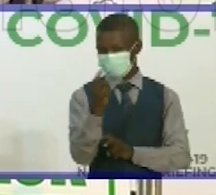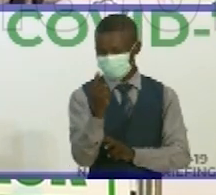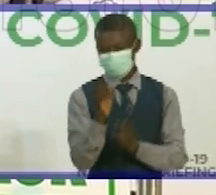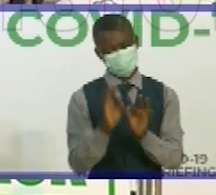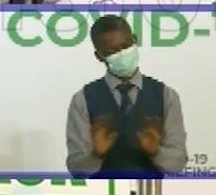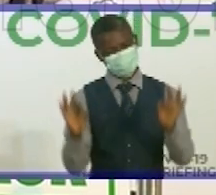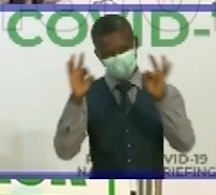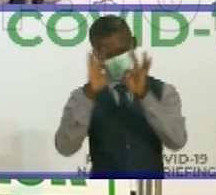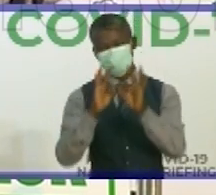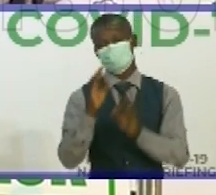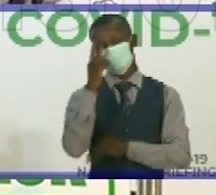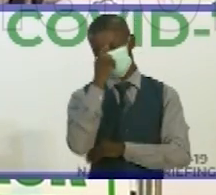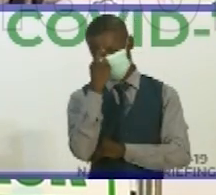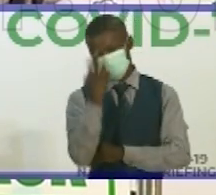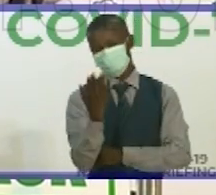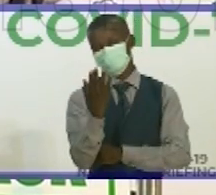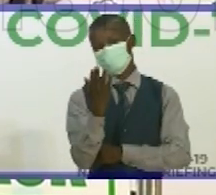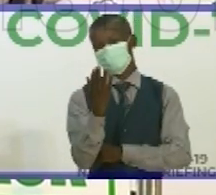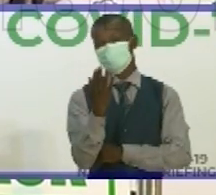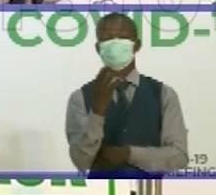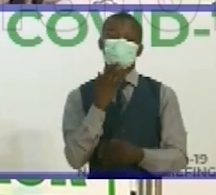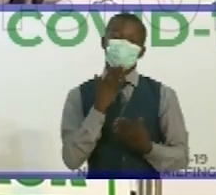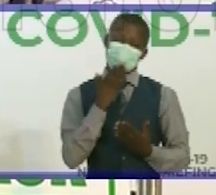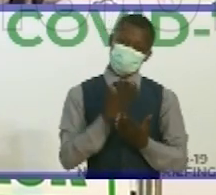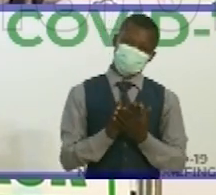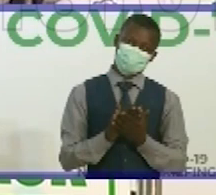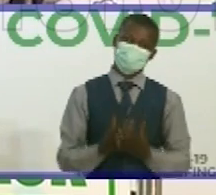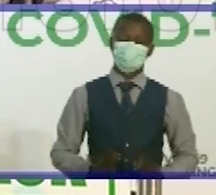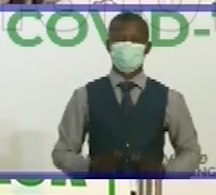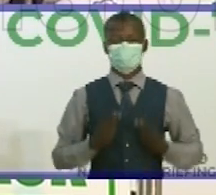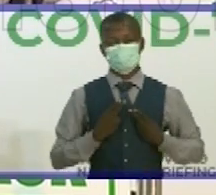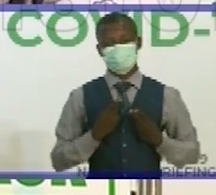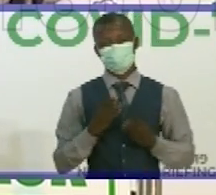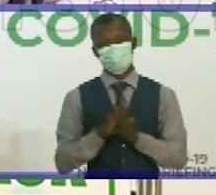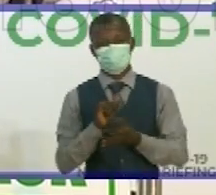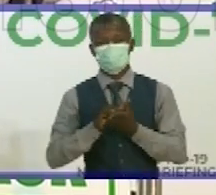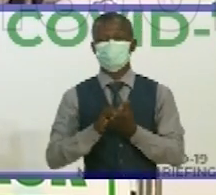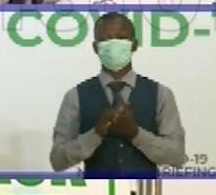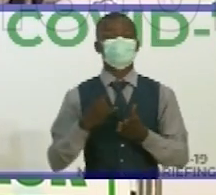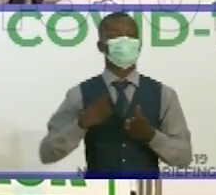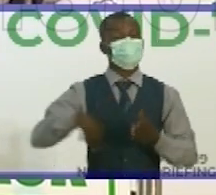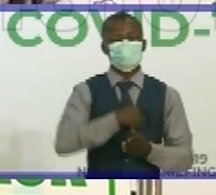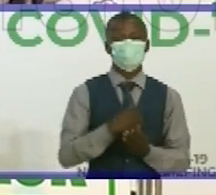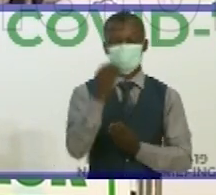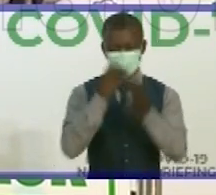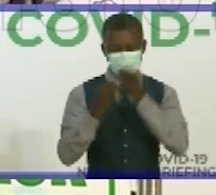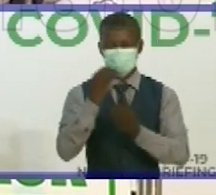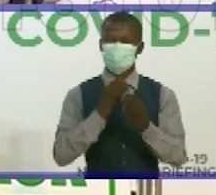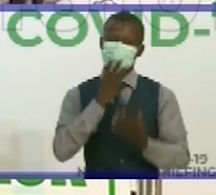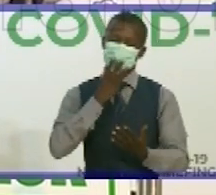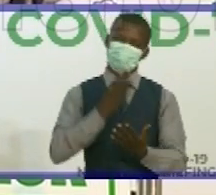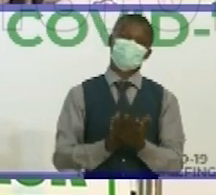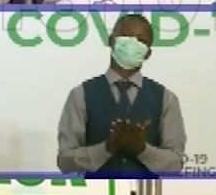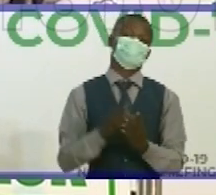reasons. It may be helpful to advise that citizens get the right nutrients in these uncertain times